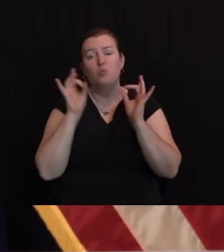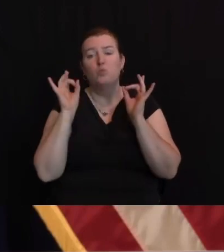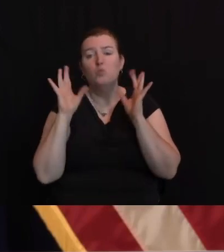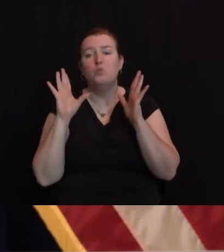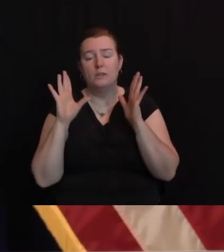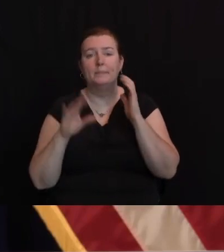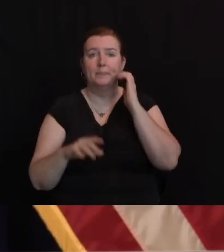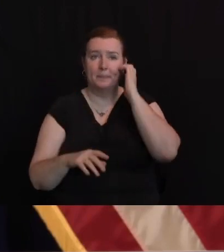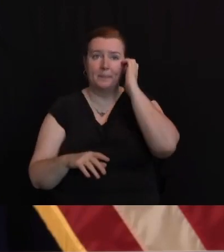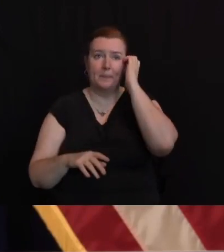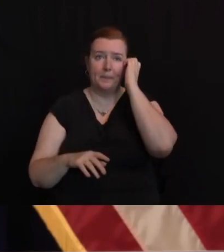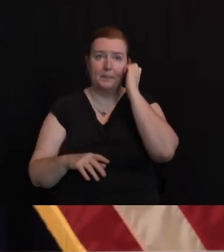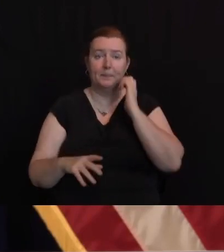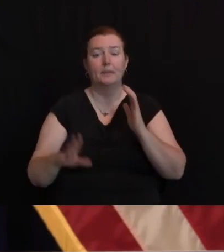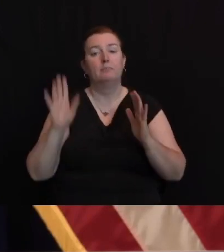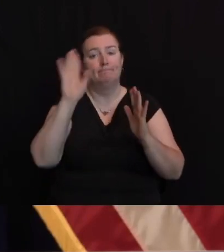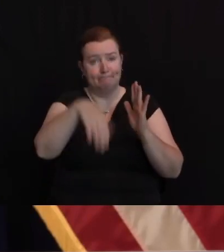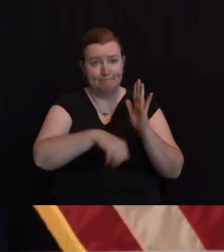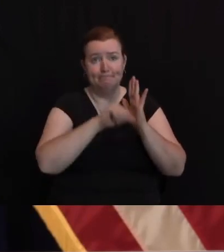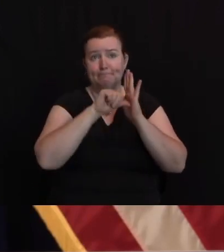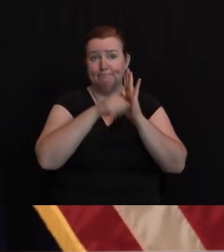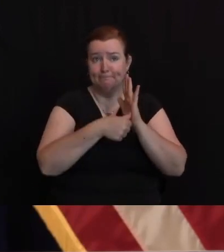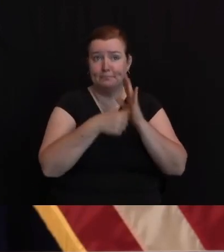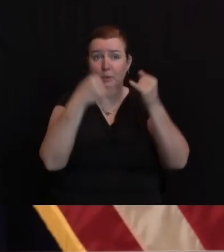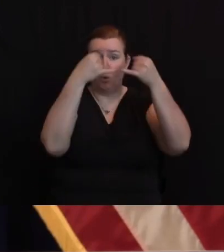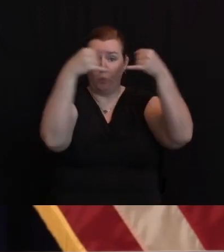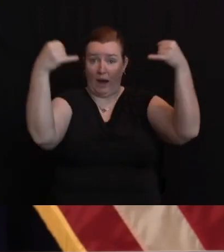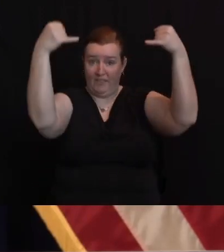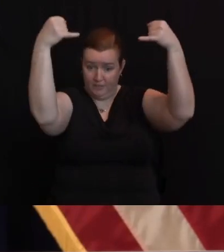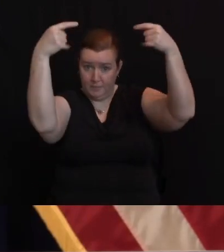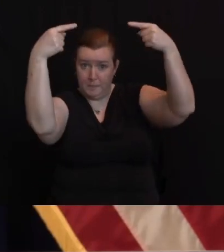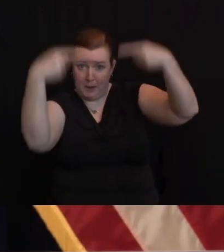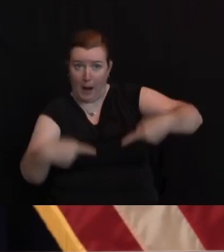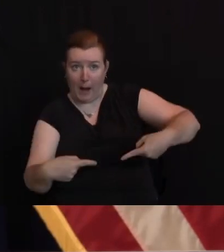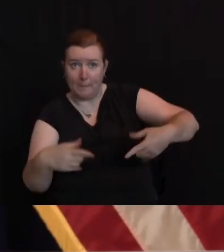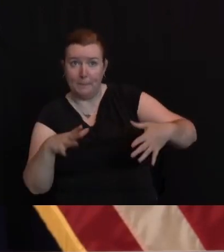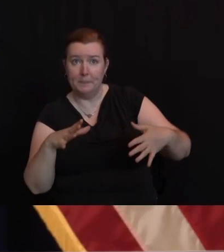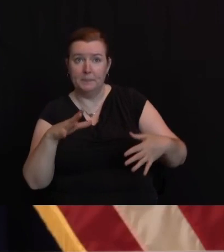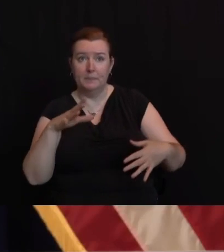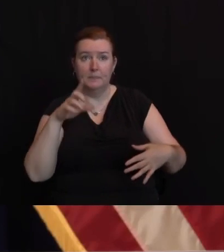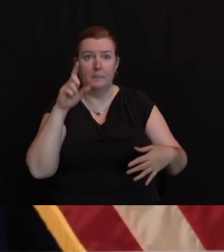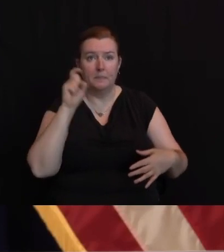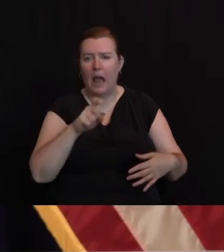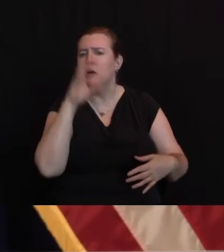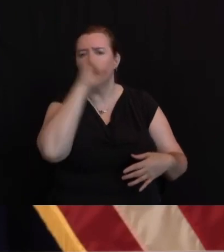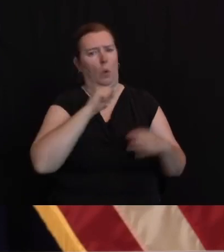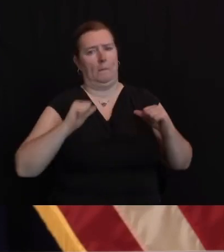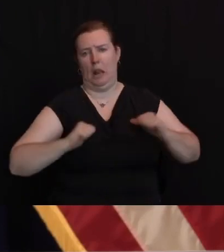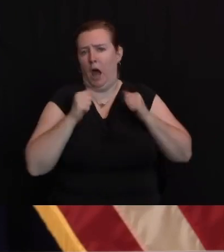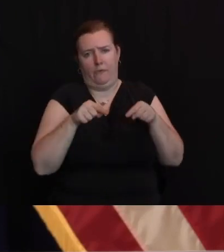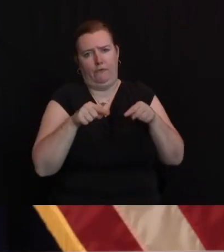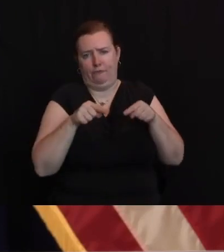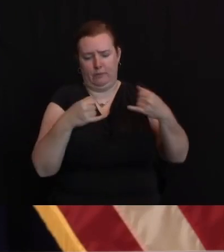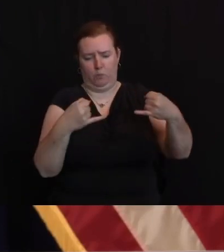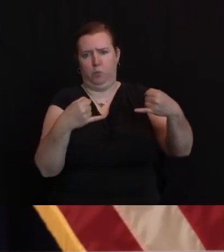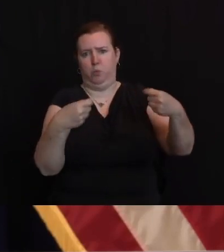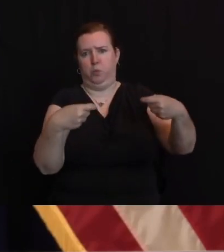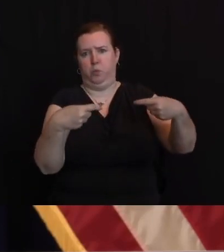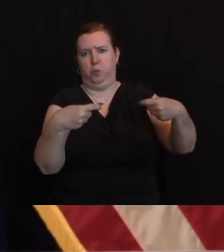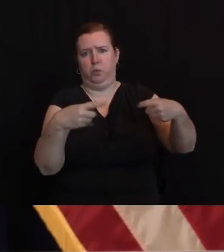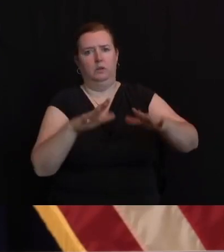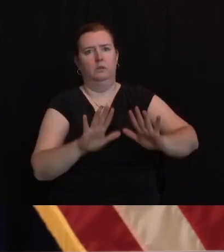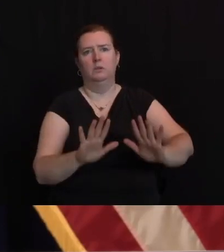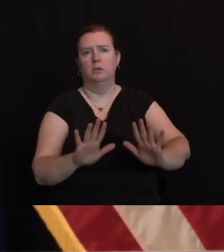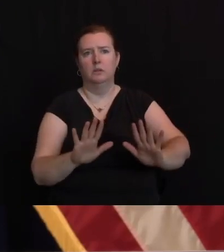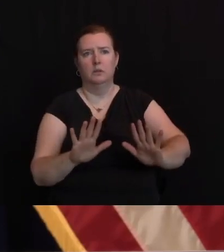fallen wire. Always assume it's a live wire. A wire, I got a report this